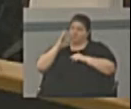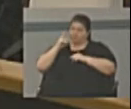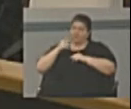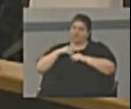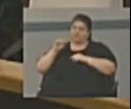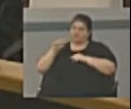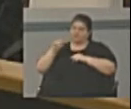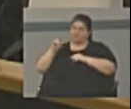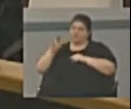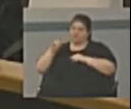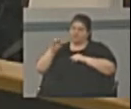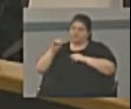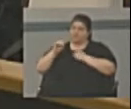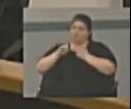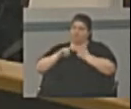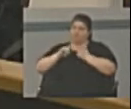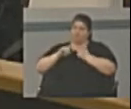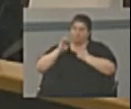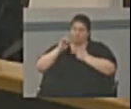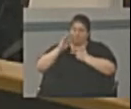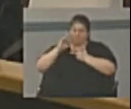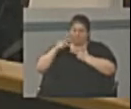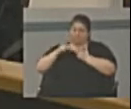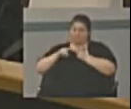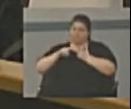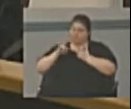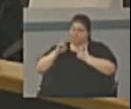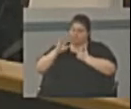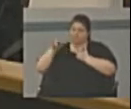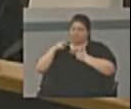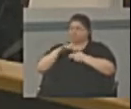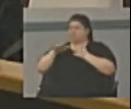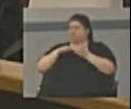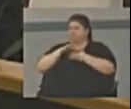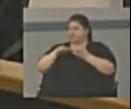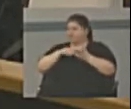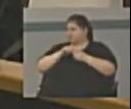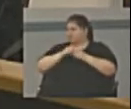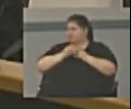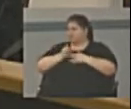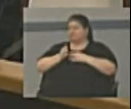units throughout the building. Thank you very much. You're welcome. Thank you.